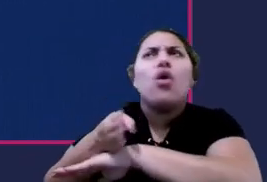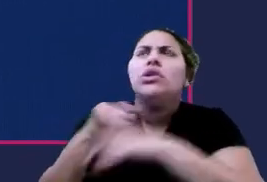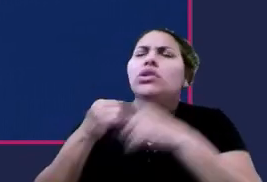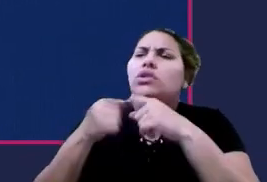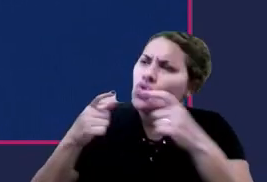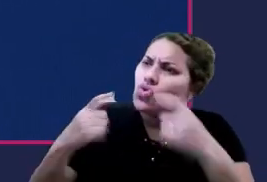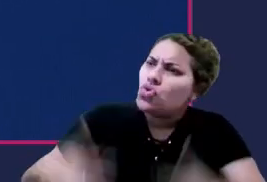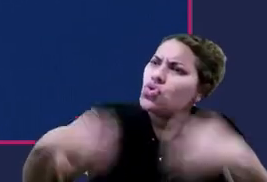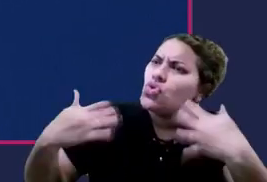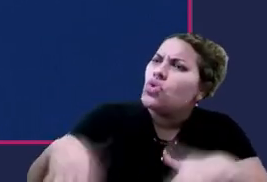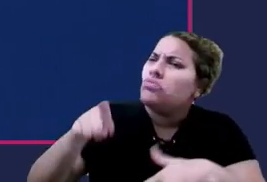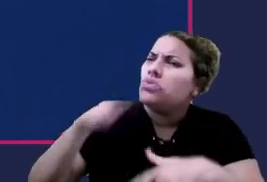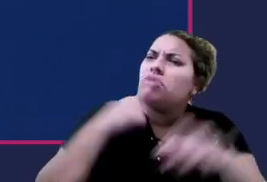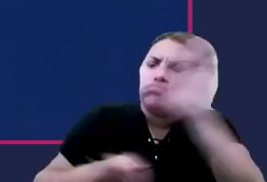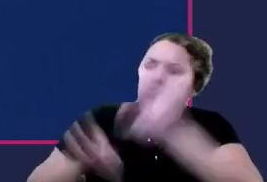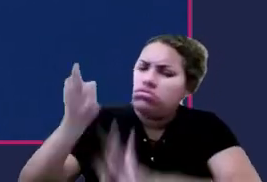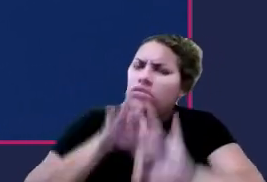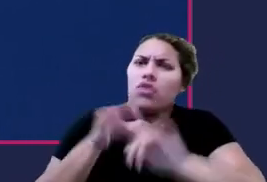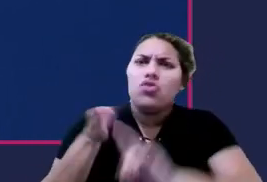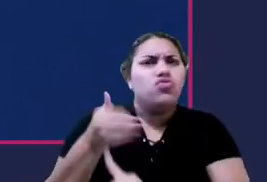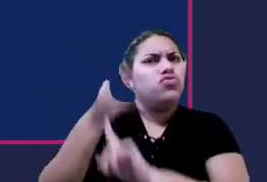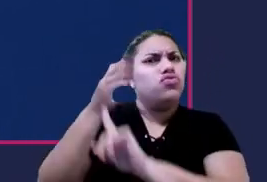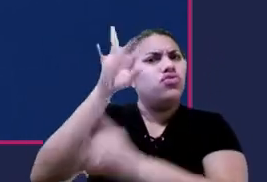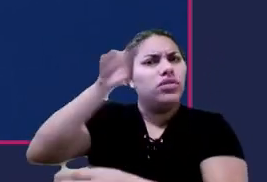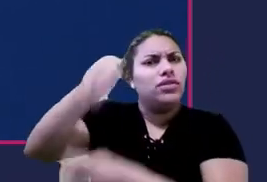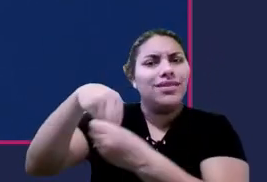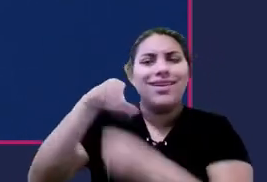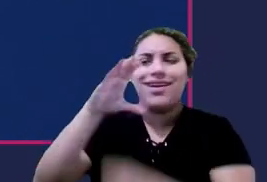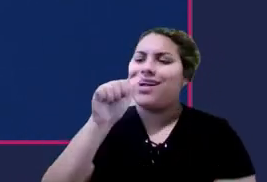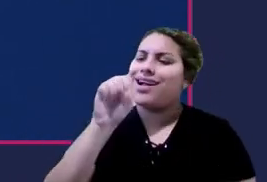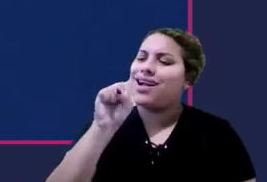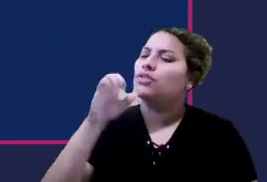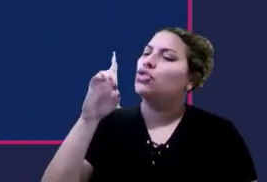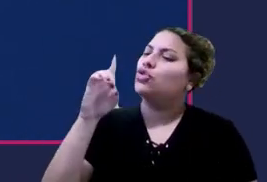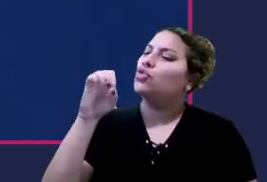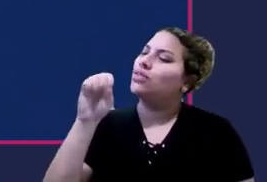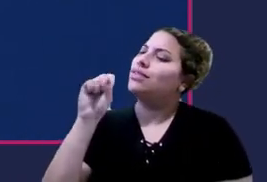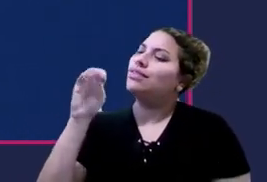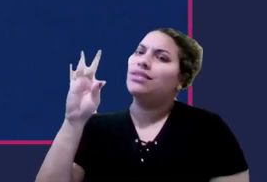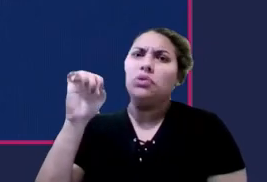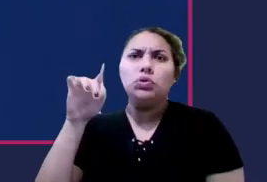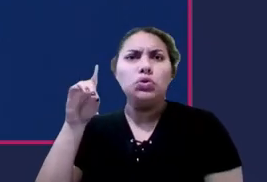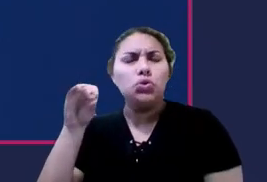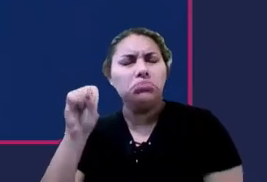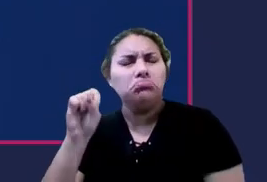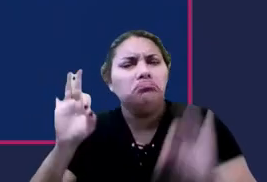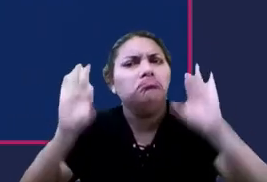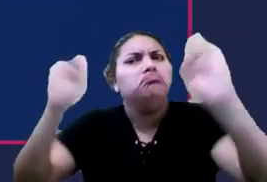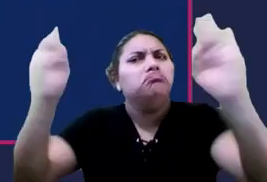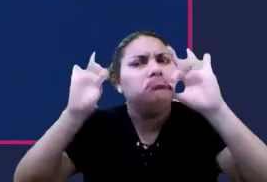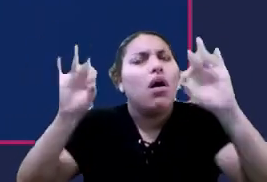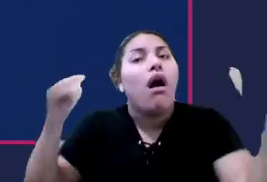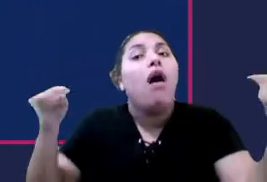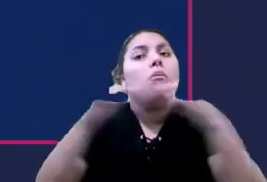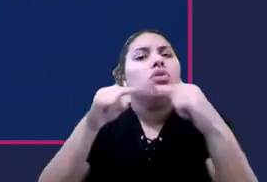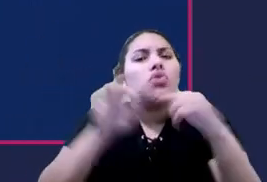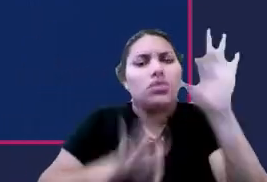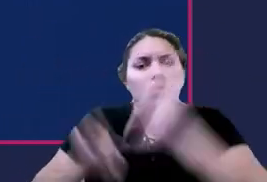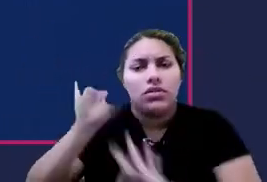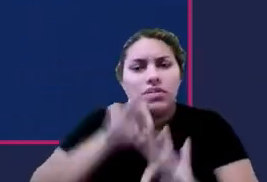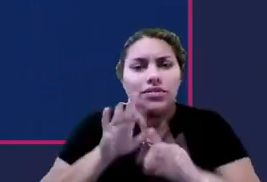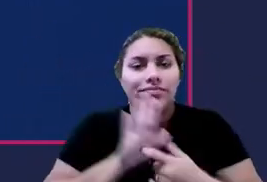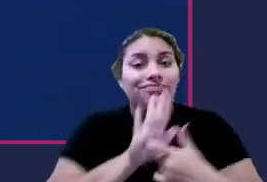and we got to see Casa dos Raros, your technology, and what we realized that we have to bring the cause to the spotlight.